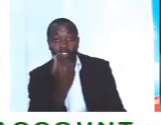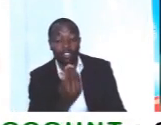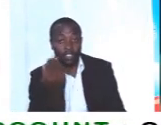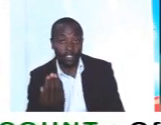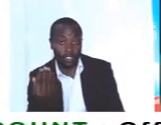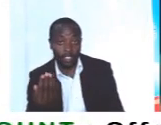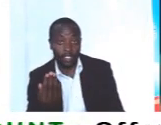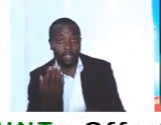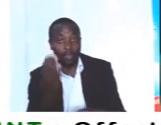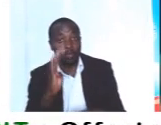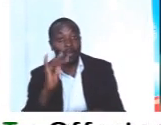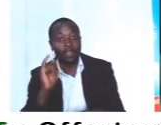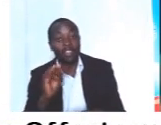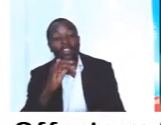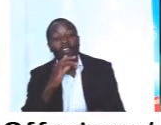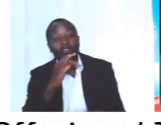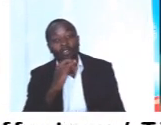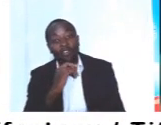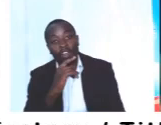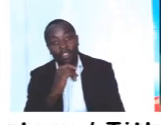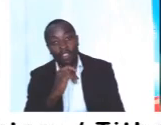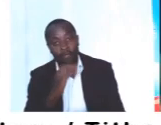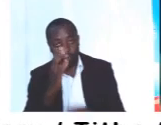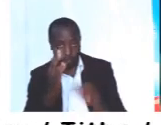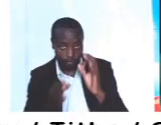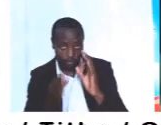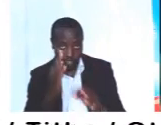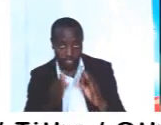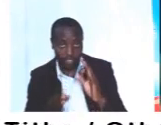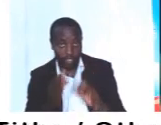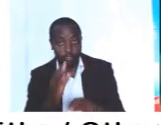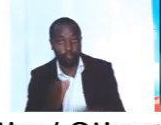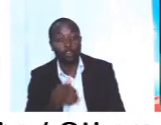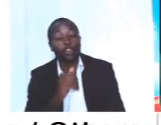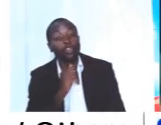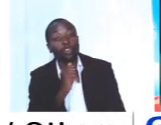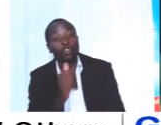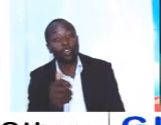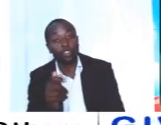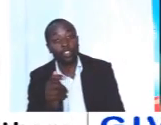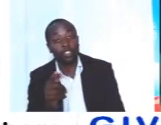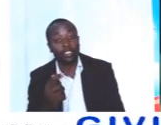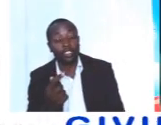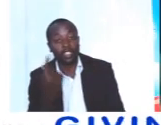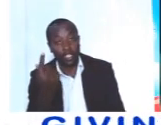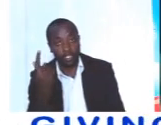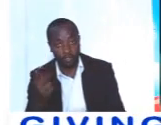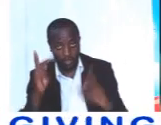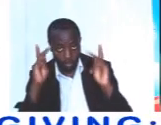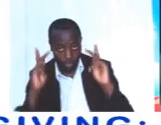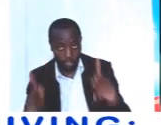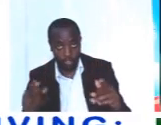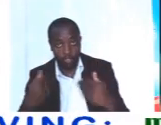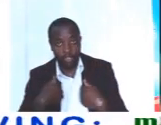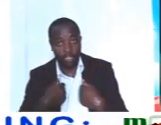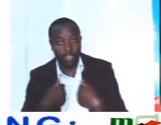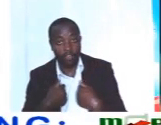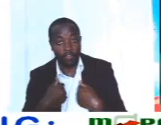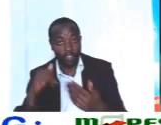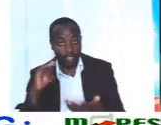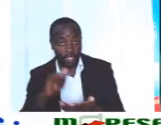their father? If you are not disciplined, and everyone undergoes discipline, then you are